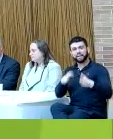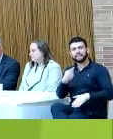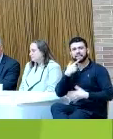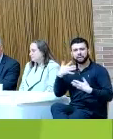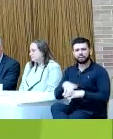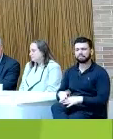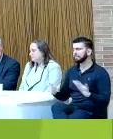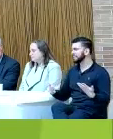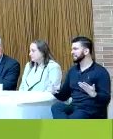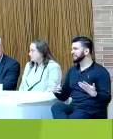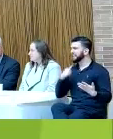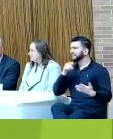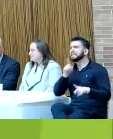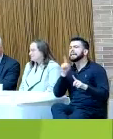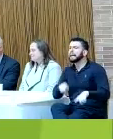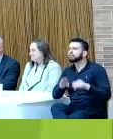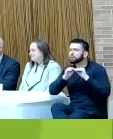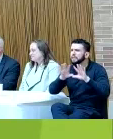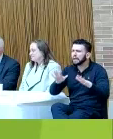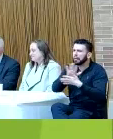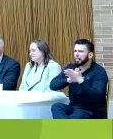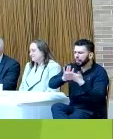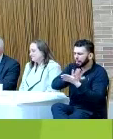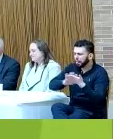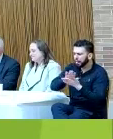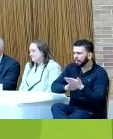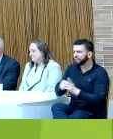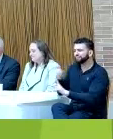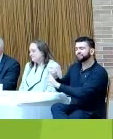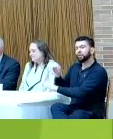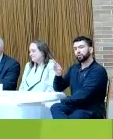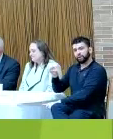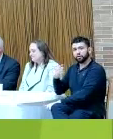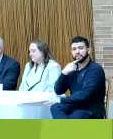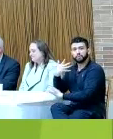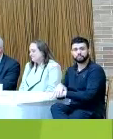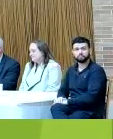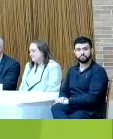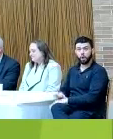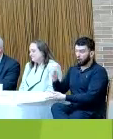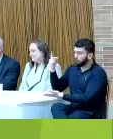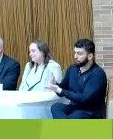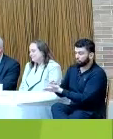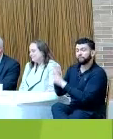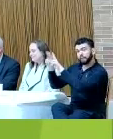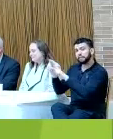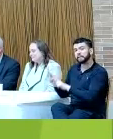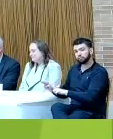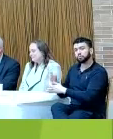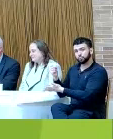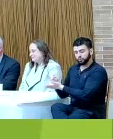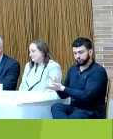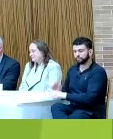directly answer those questions at that point in time the realtor approved eventually the application and